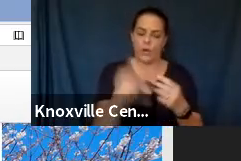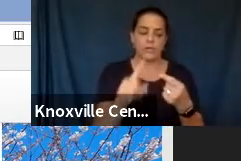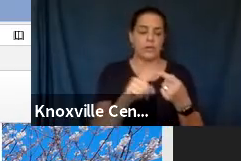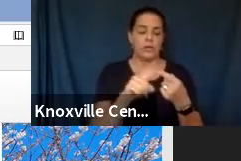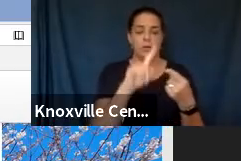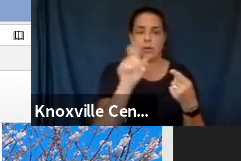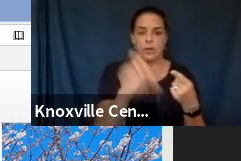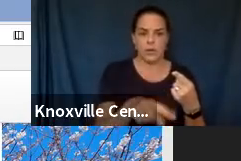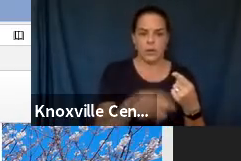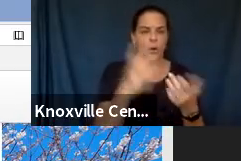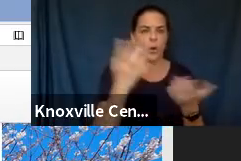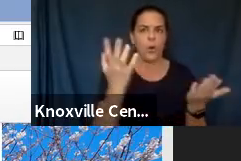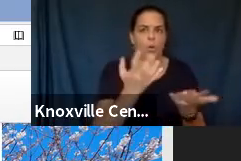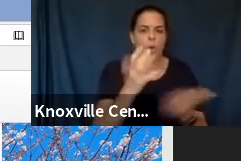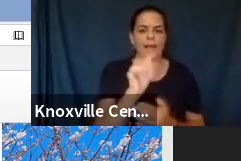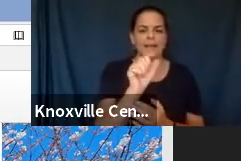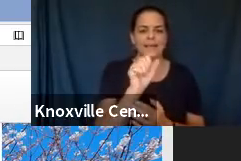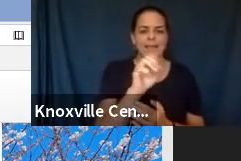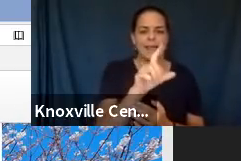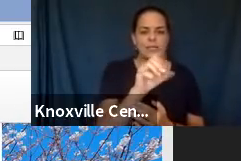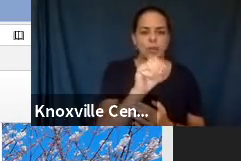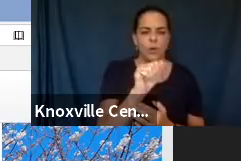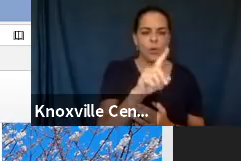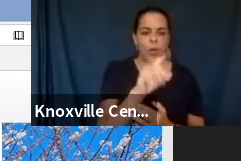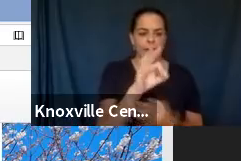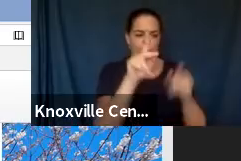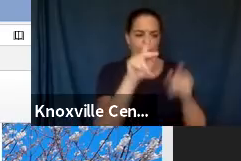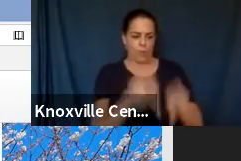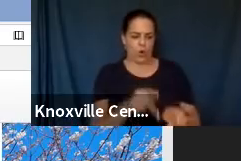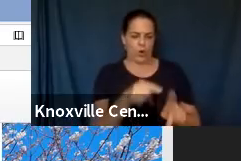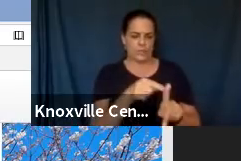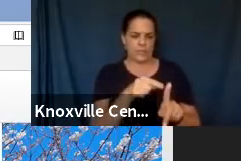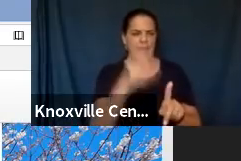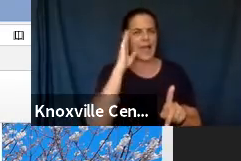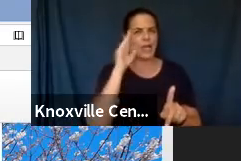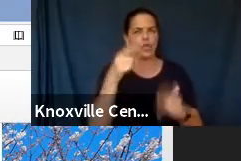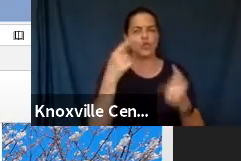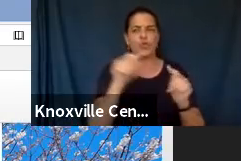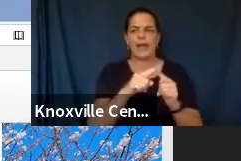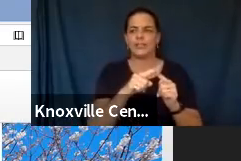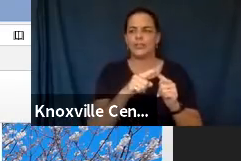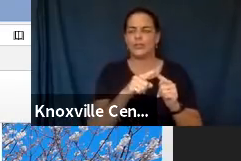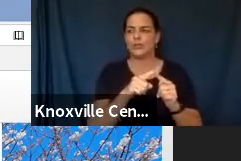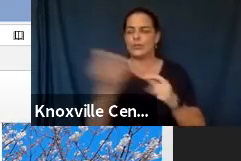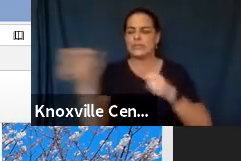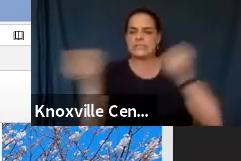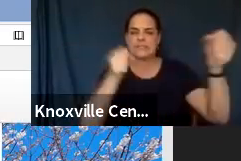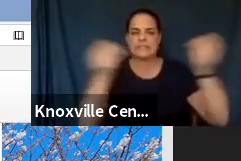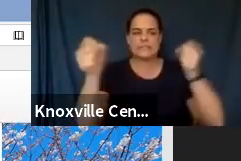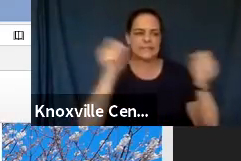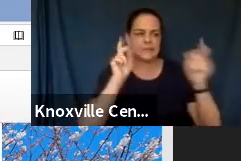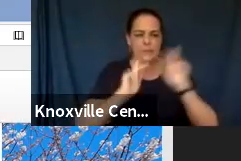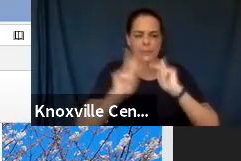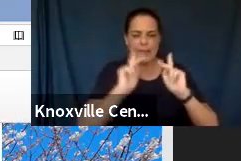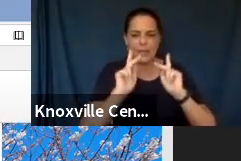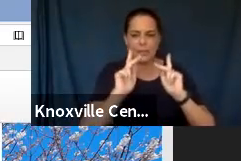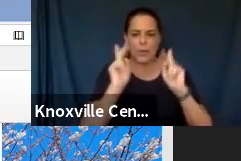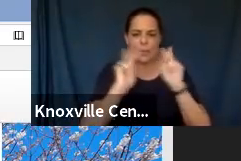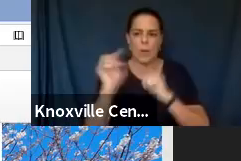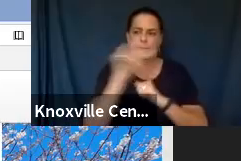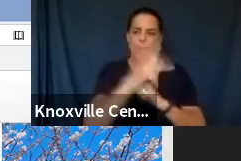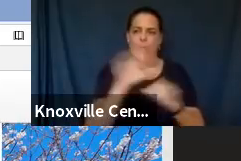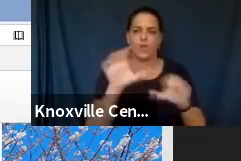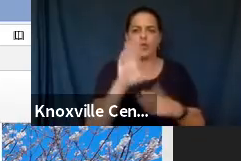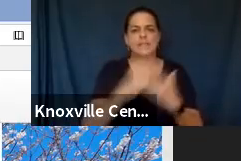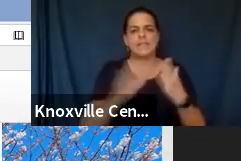the caseload of an individual person? And I know you're trying to redistribute people and get people back to doing some of their